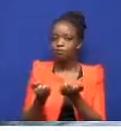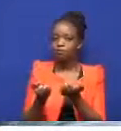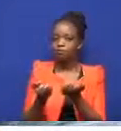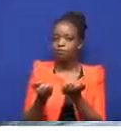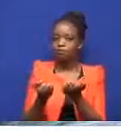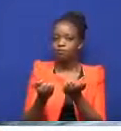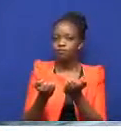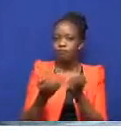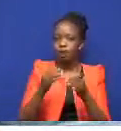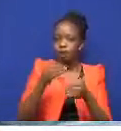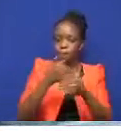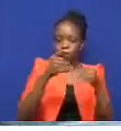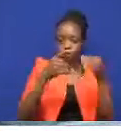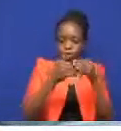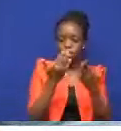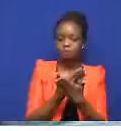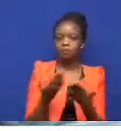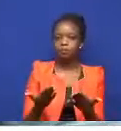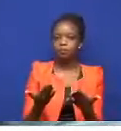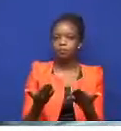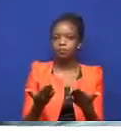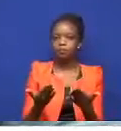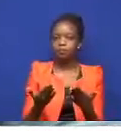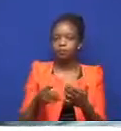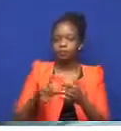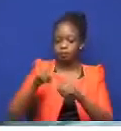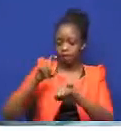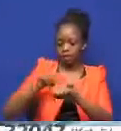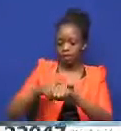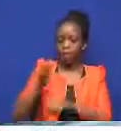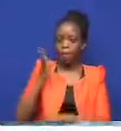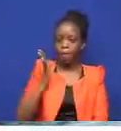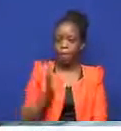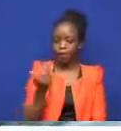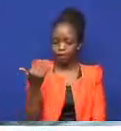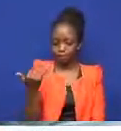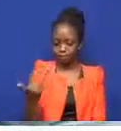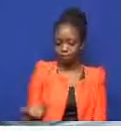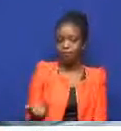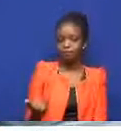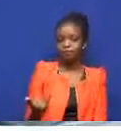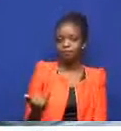construction materials. So since I was a young kid,